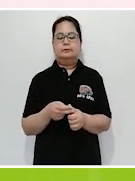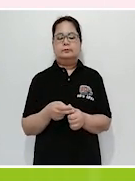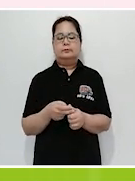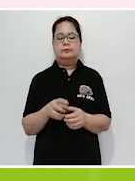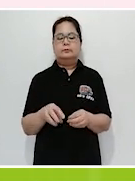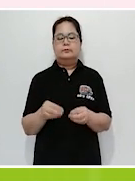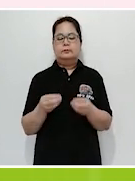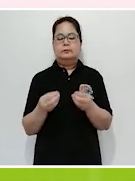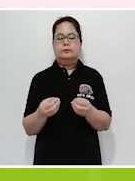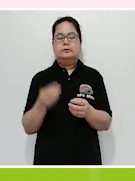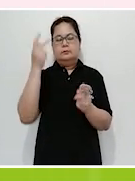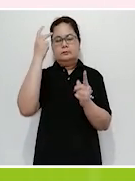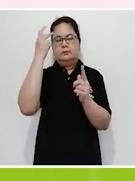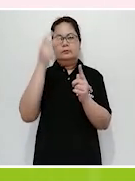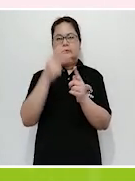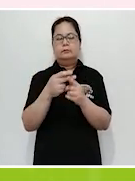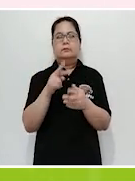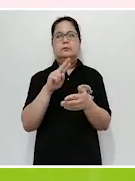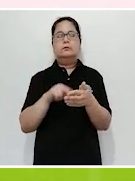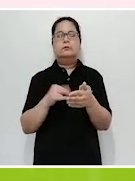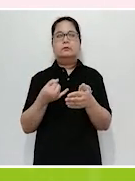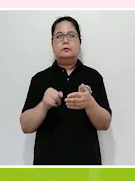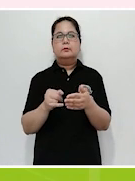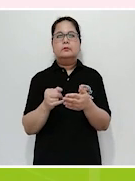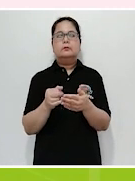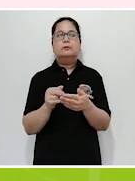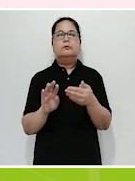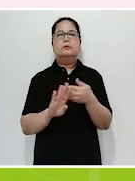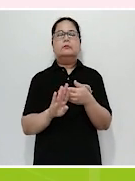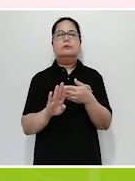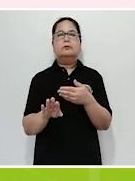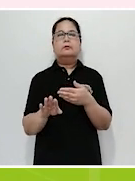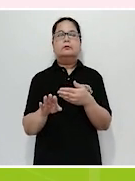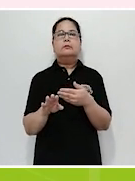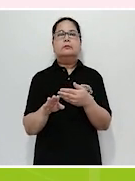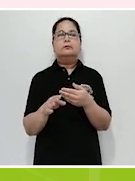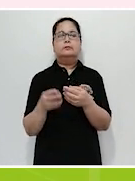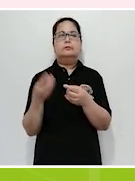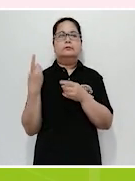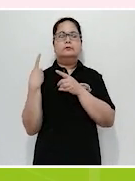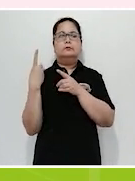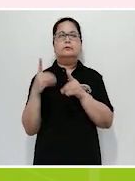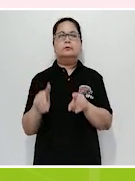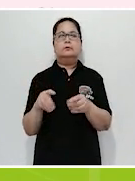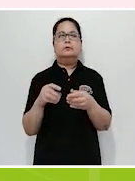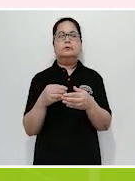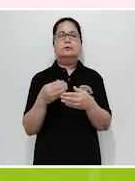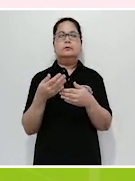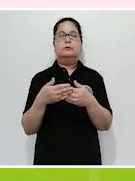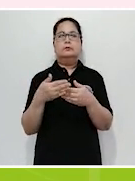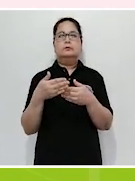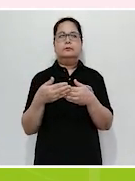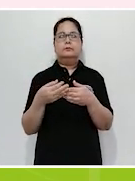Second, set a purpose for reading before, during, and after reading.